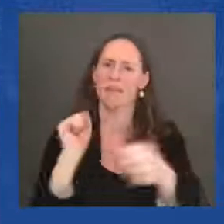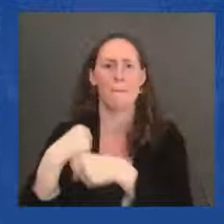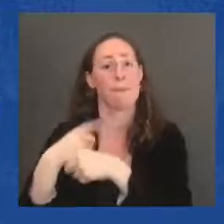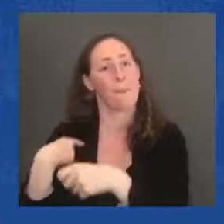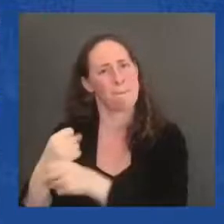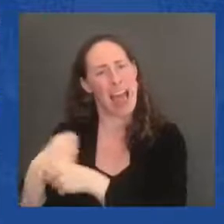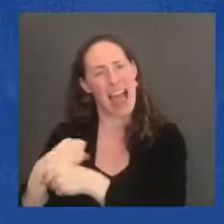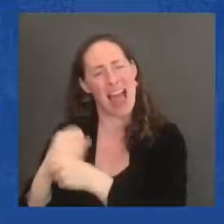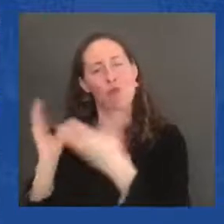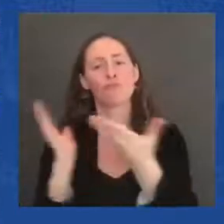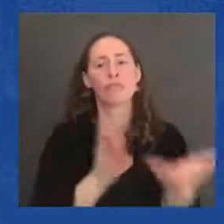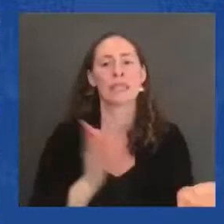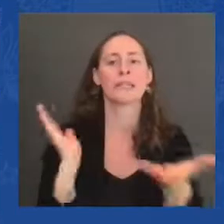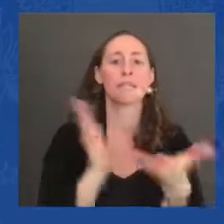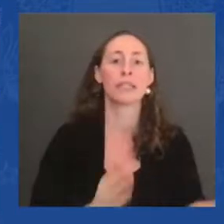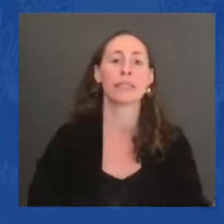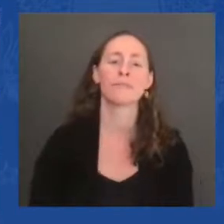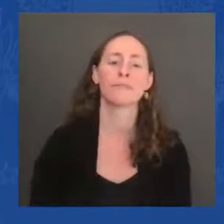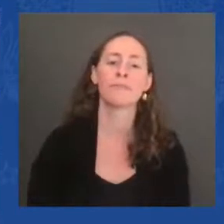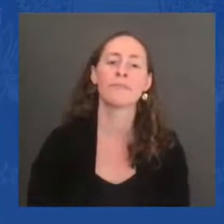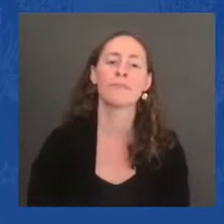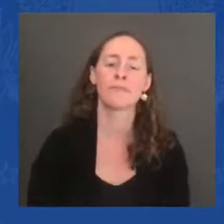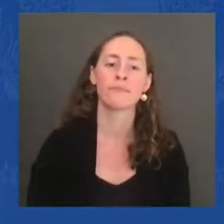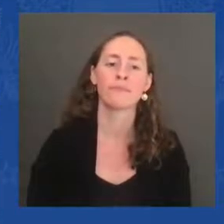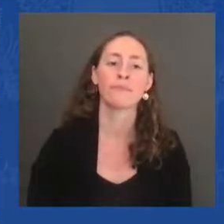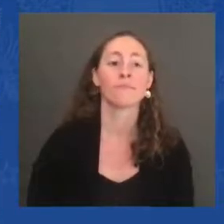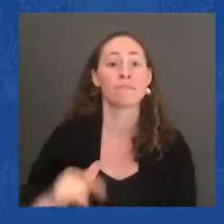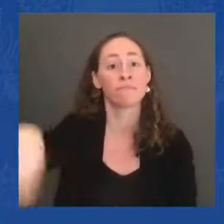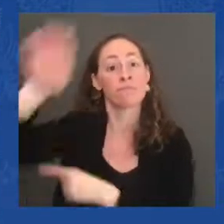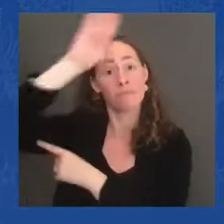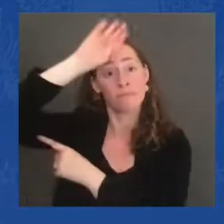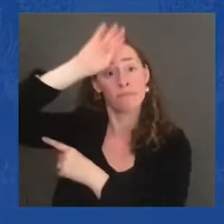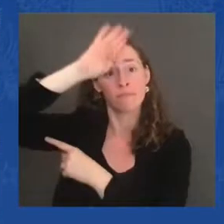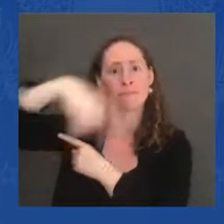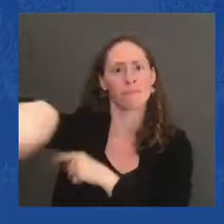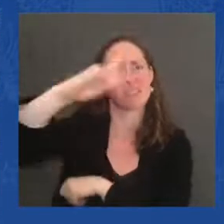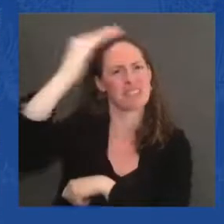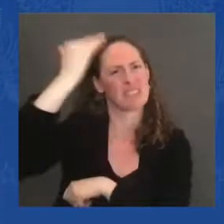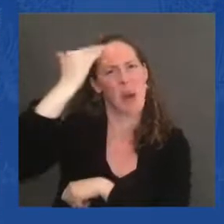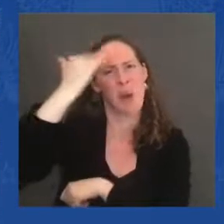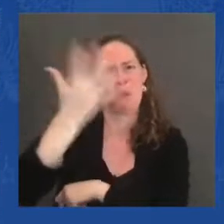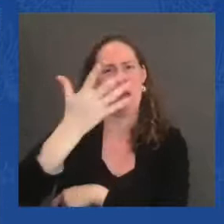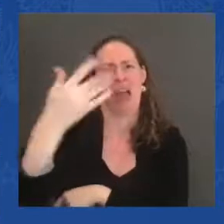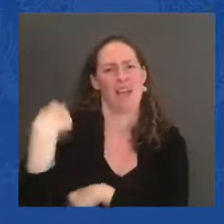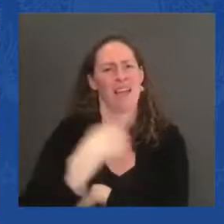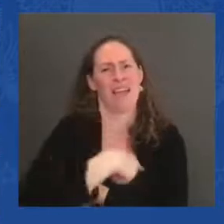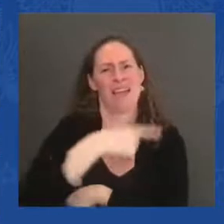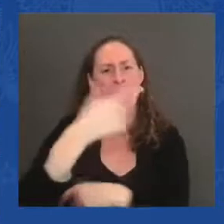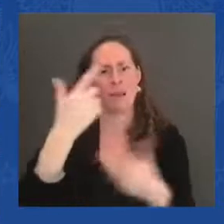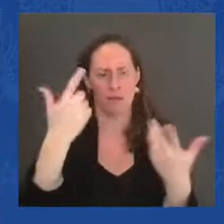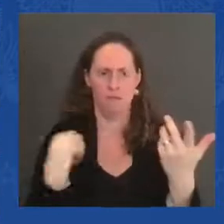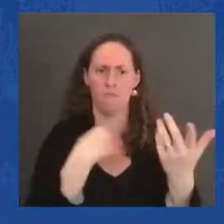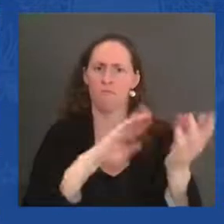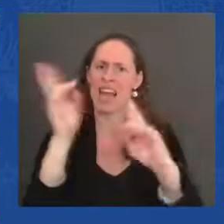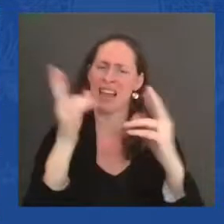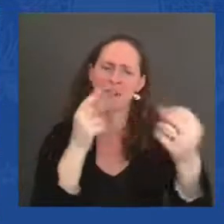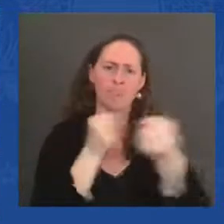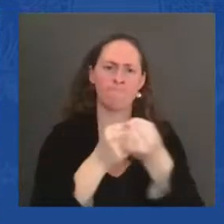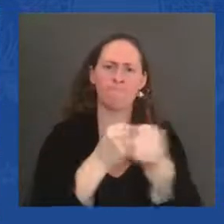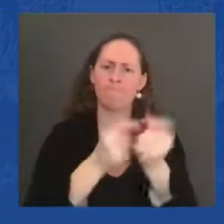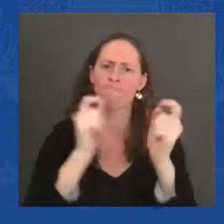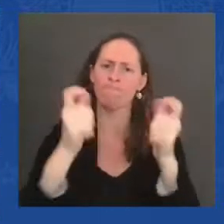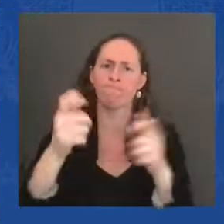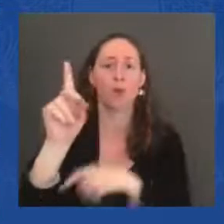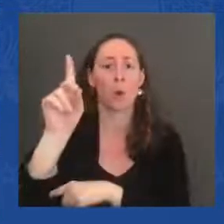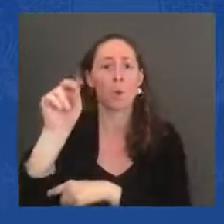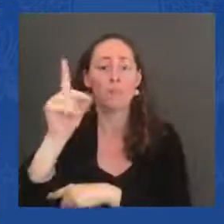at the Department of Defense to defend home as well as abroad, and that includes the fire service. We have C-130s